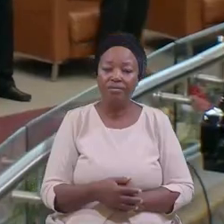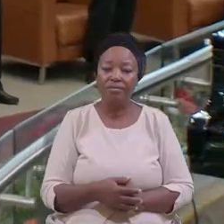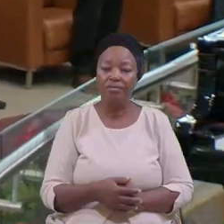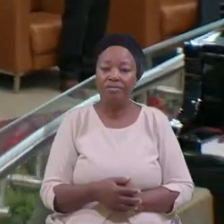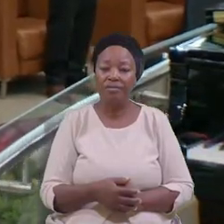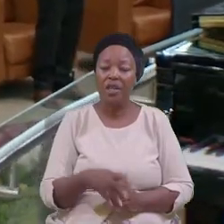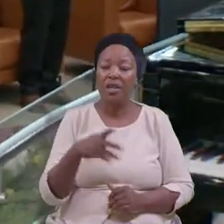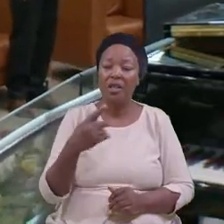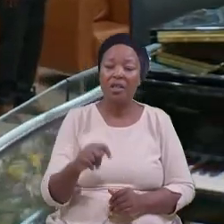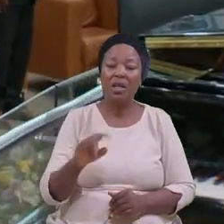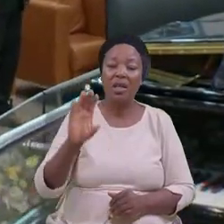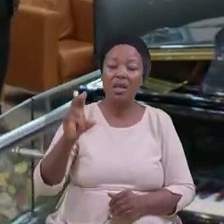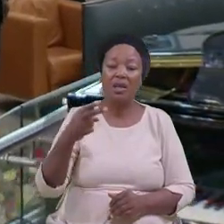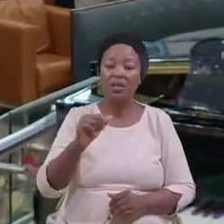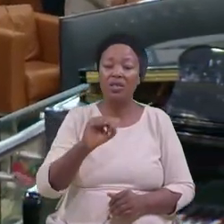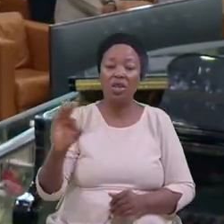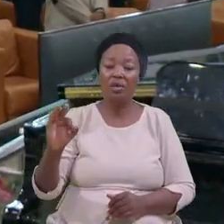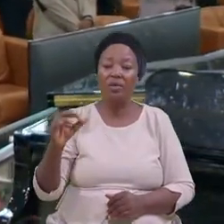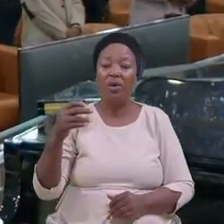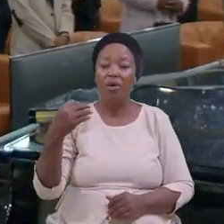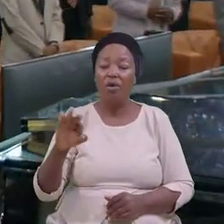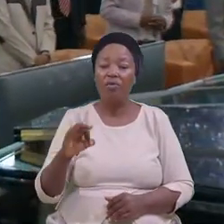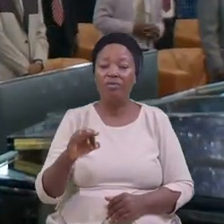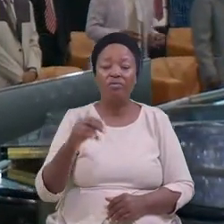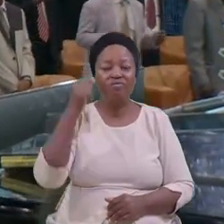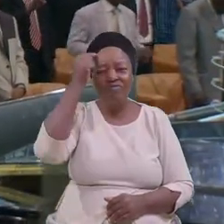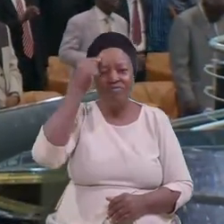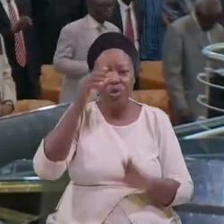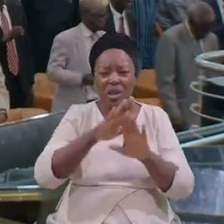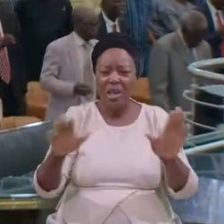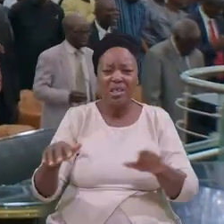The chaff of thoughtless action.